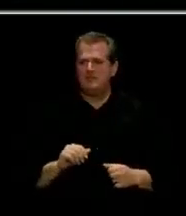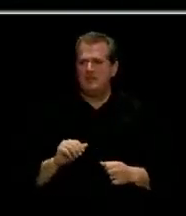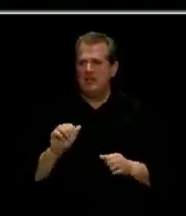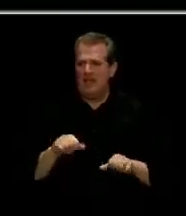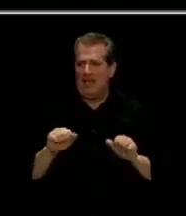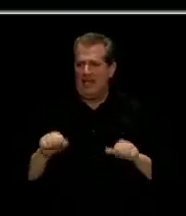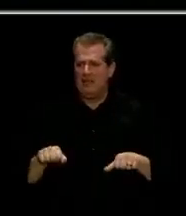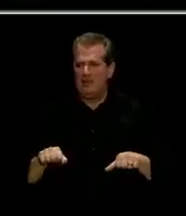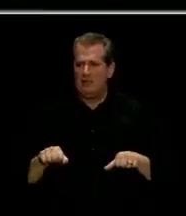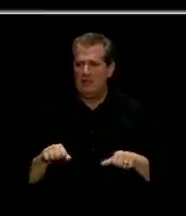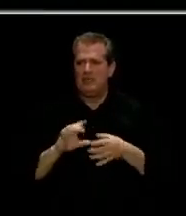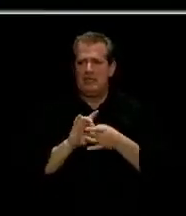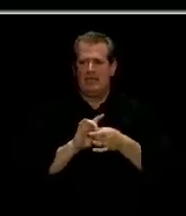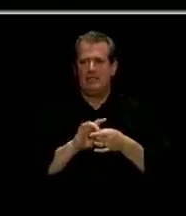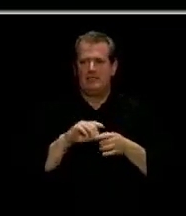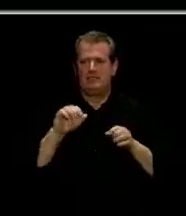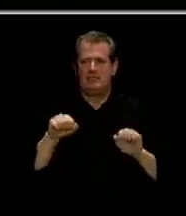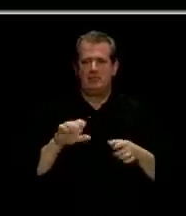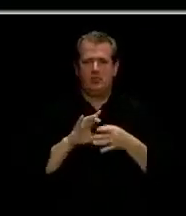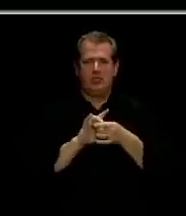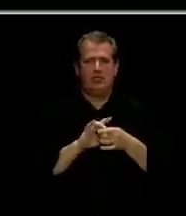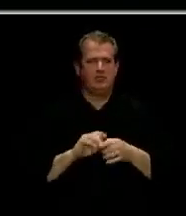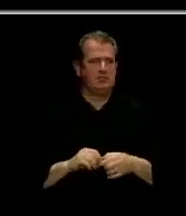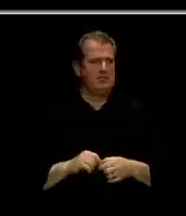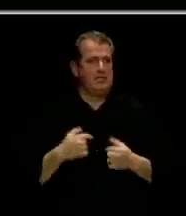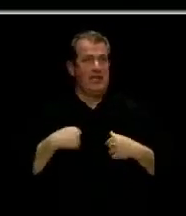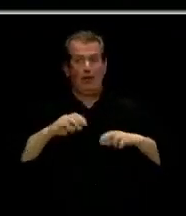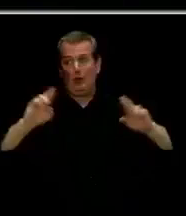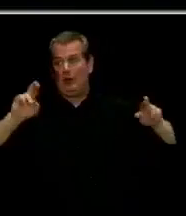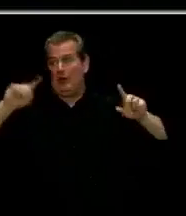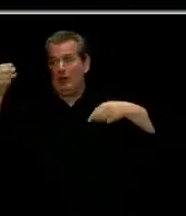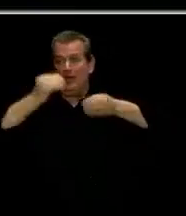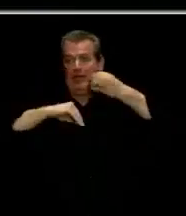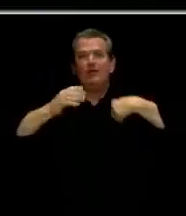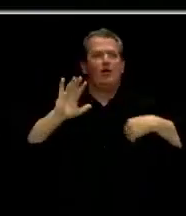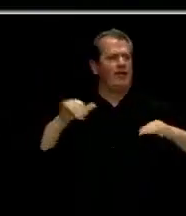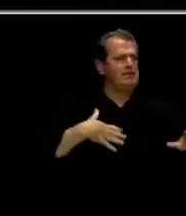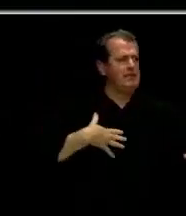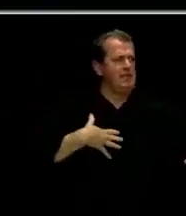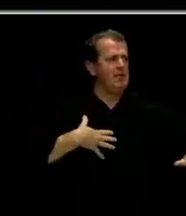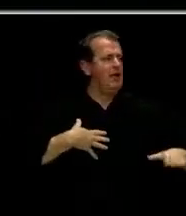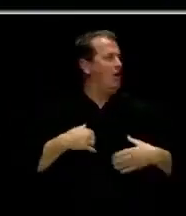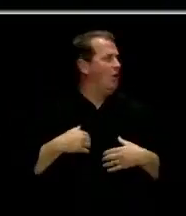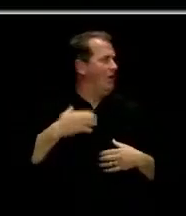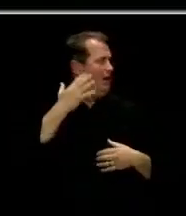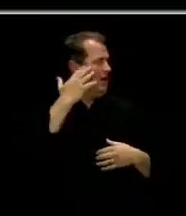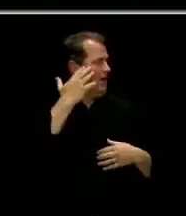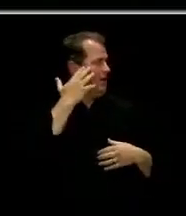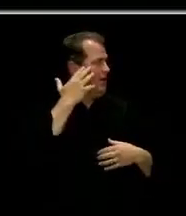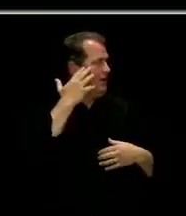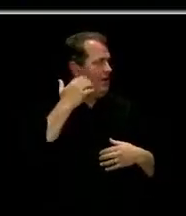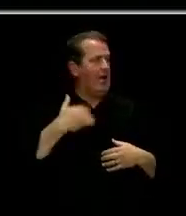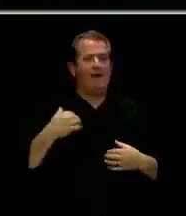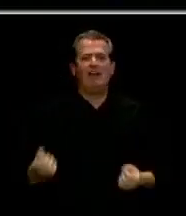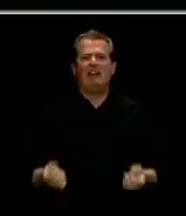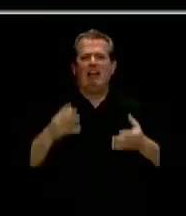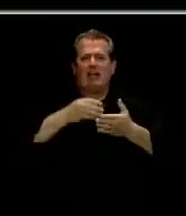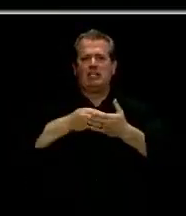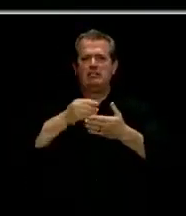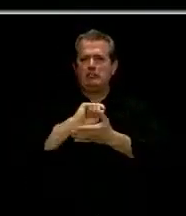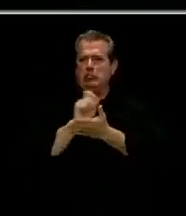All right, Lori, I know I'm holding everybody up for dinner. At least that's just me. I know. I got a lot of notes.